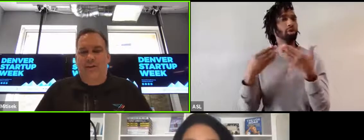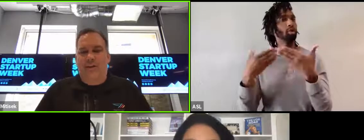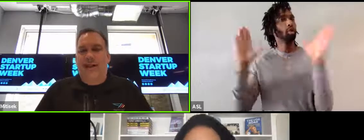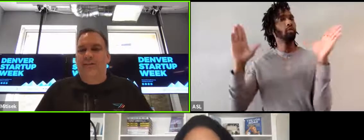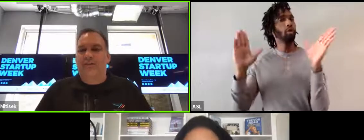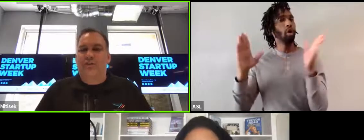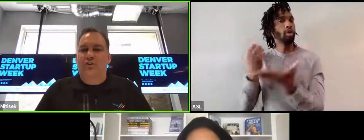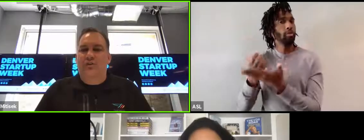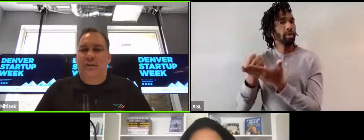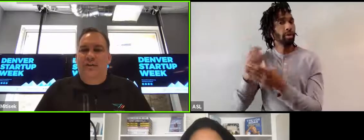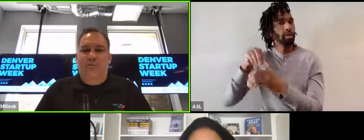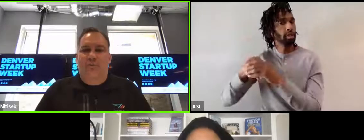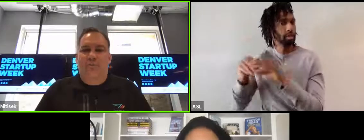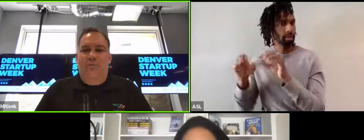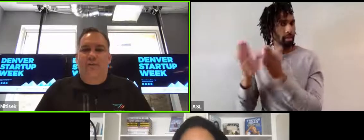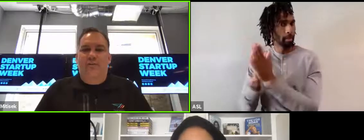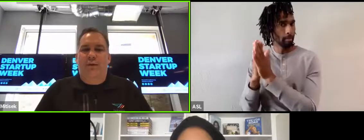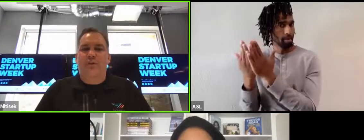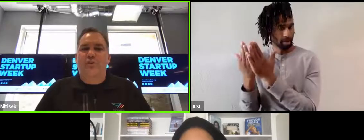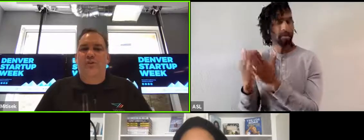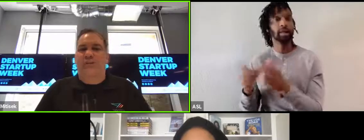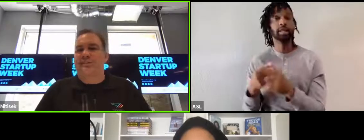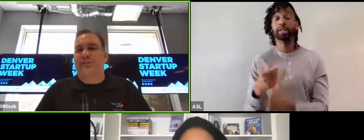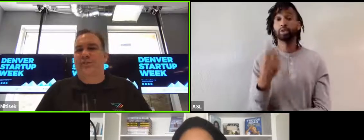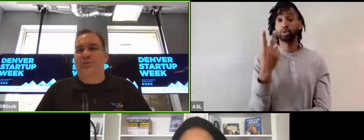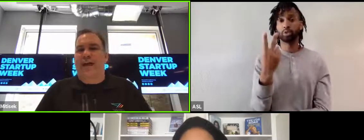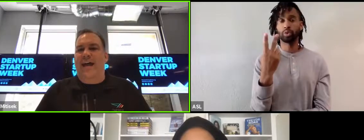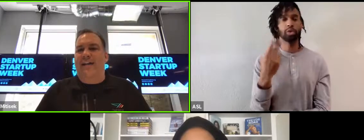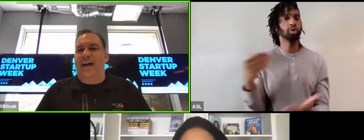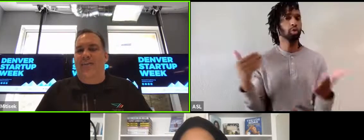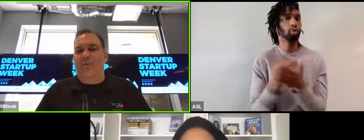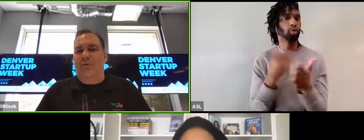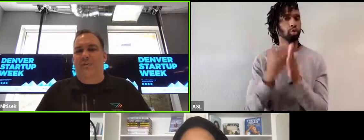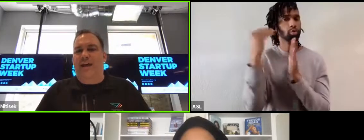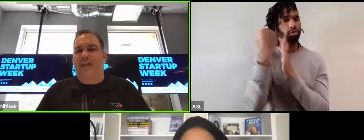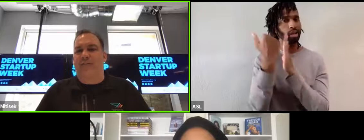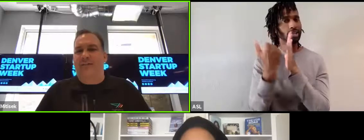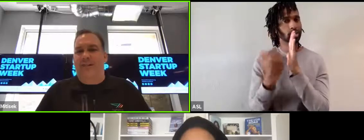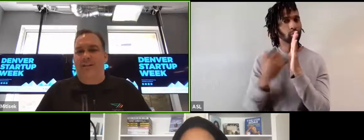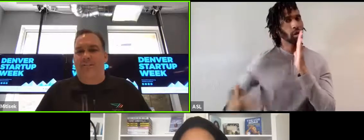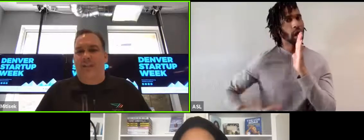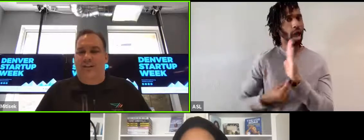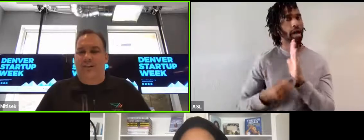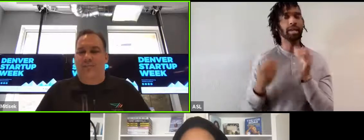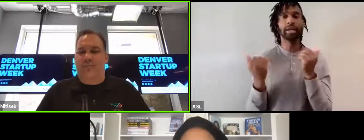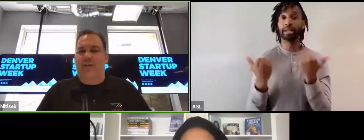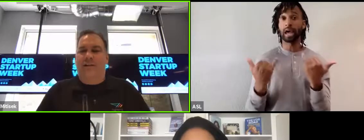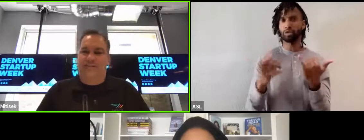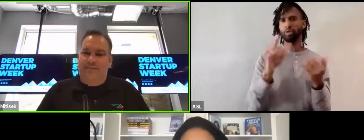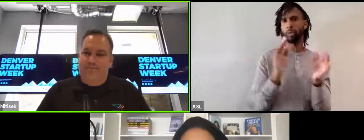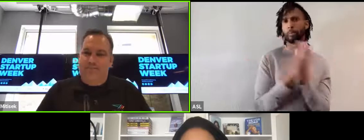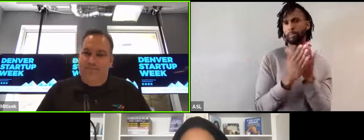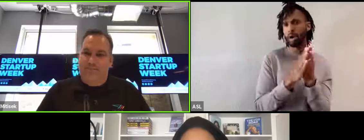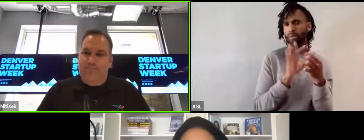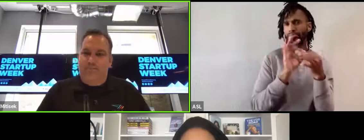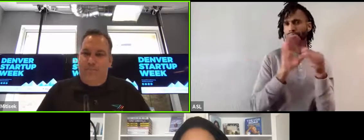book. And then two, what new lessons would you add now that the book's been out and you've started to hear from your